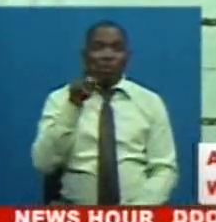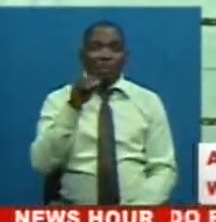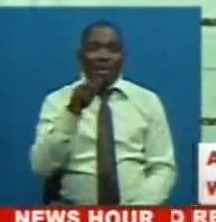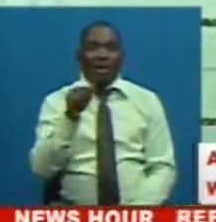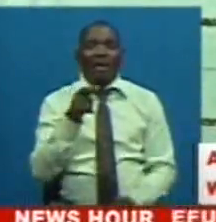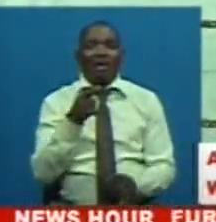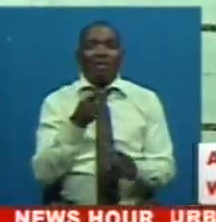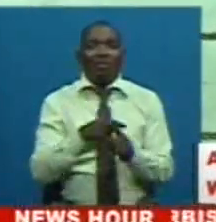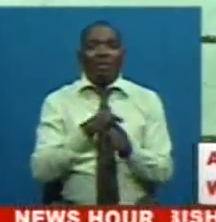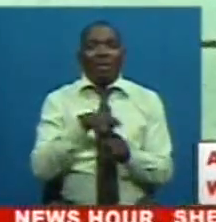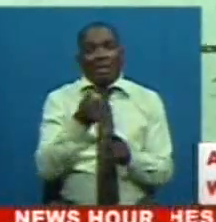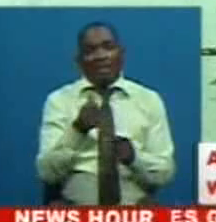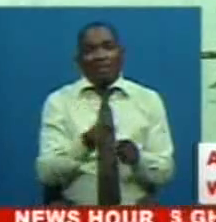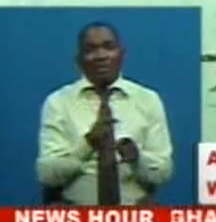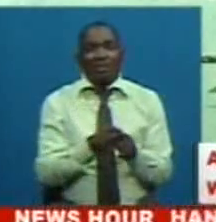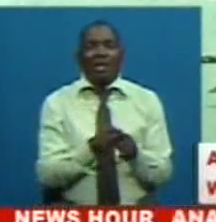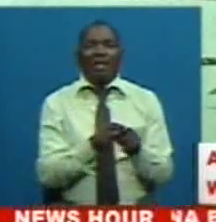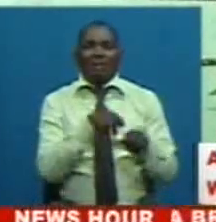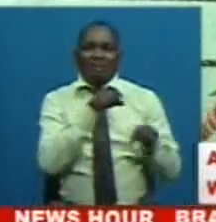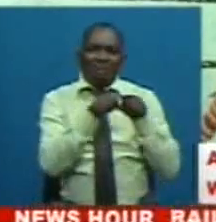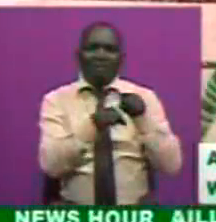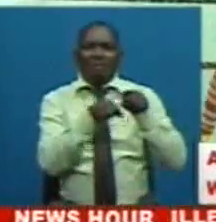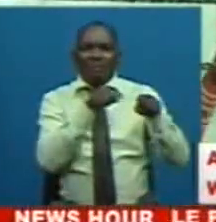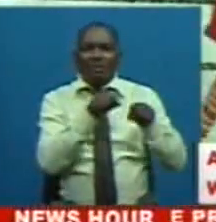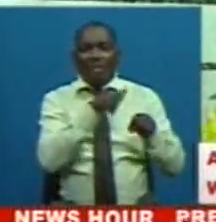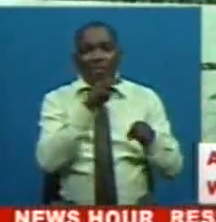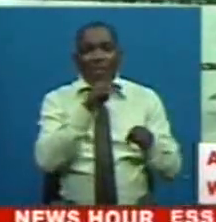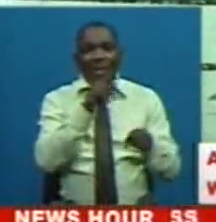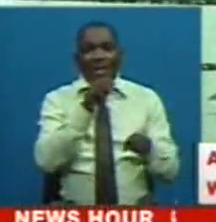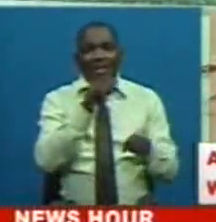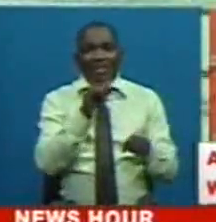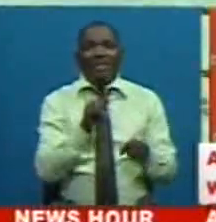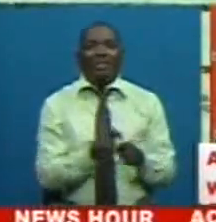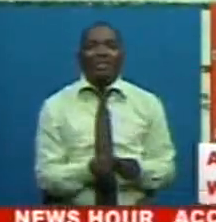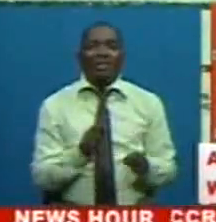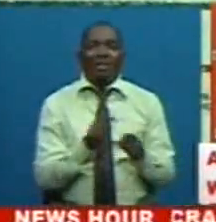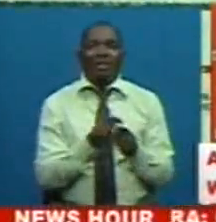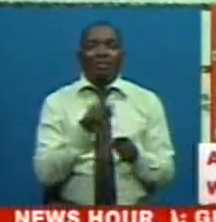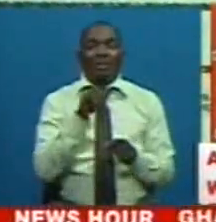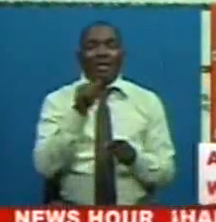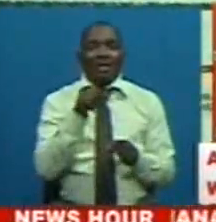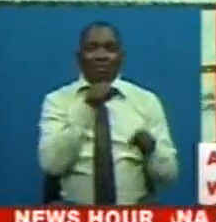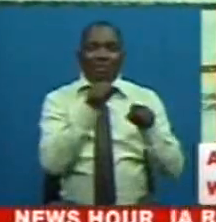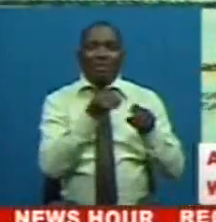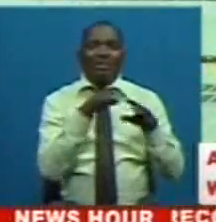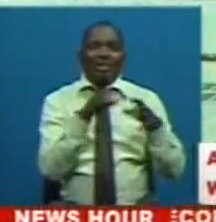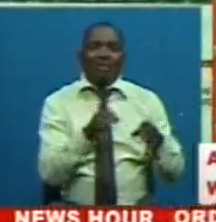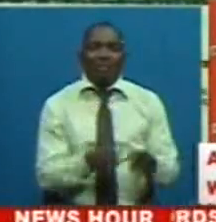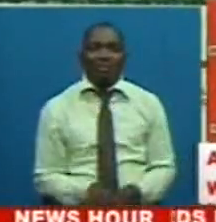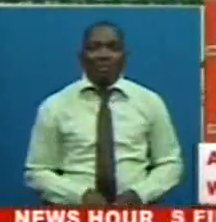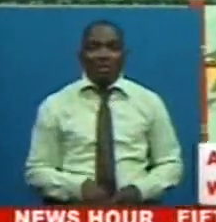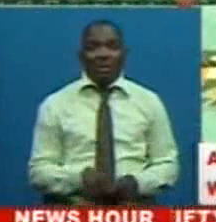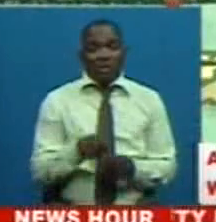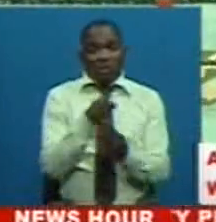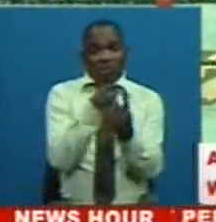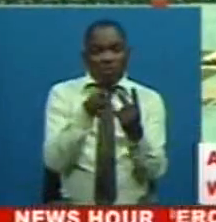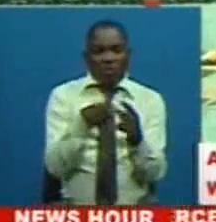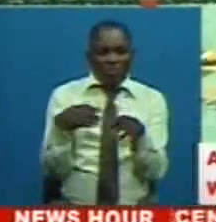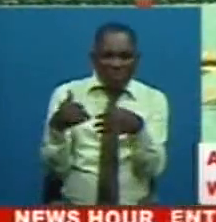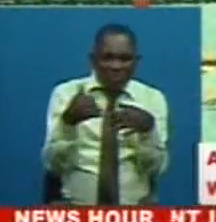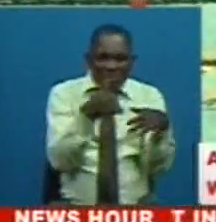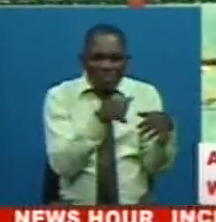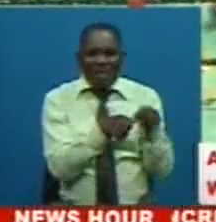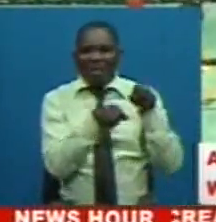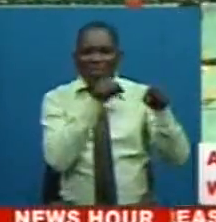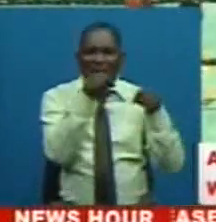from the Wisdom Gym slugged it out with Samuel Mate Laye from the Accra Boxing Club. The two sold out some